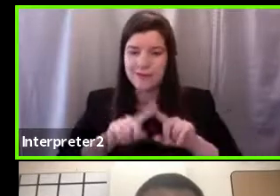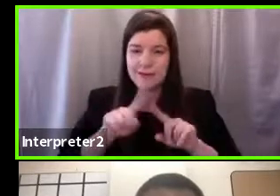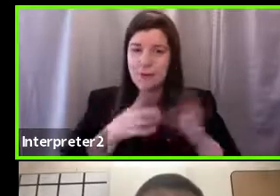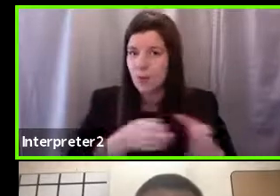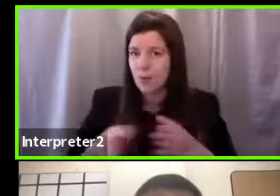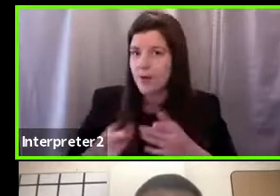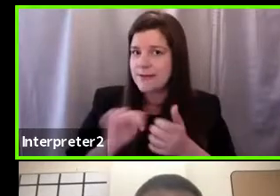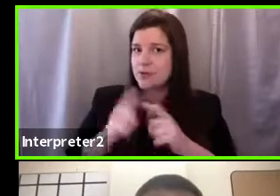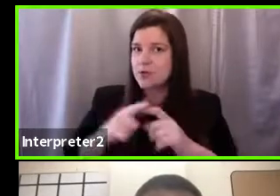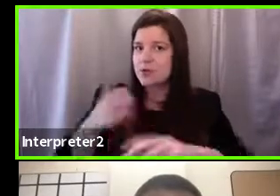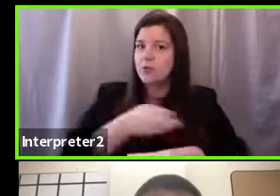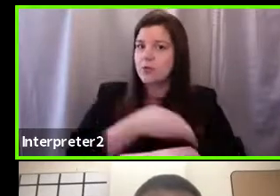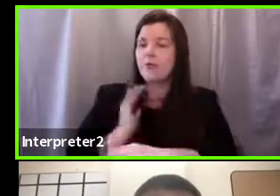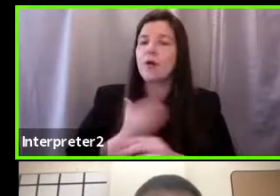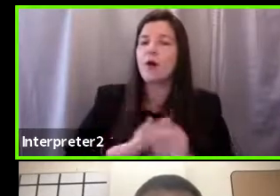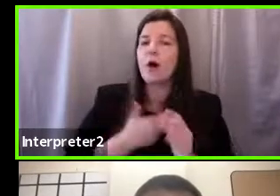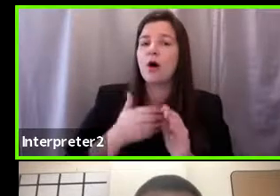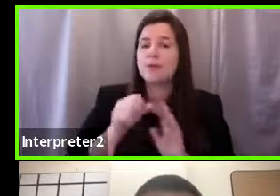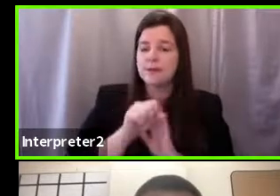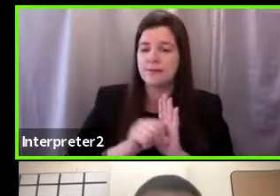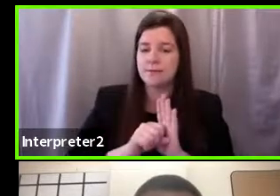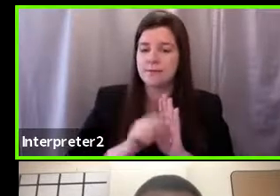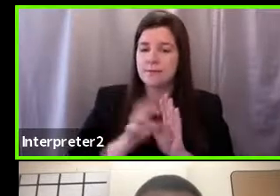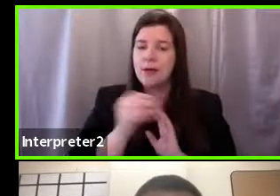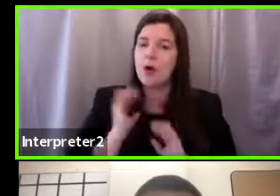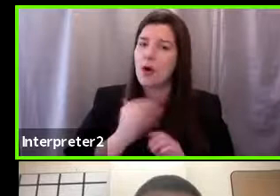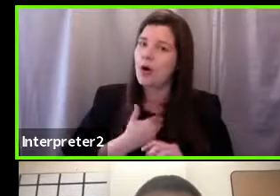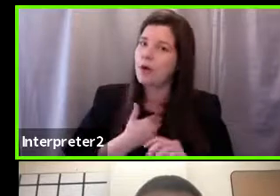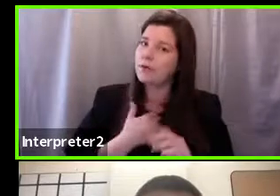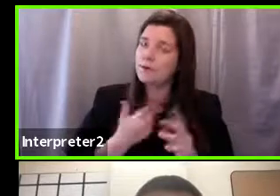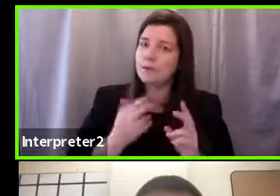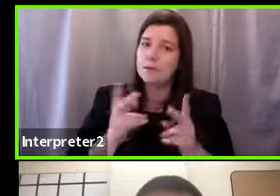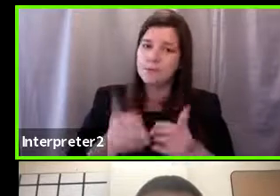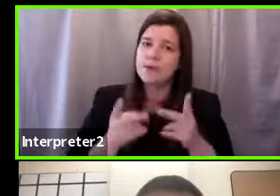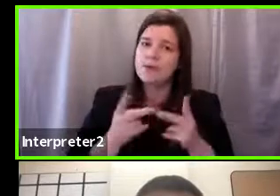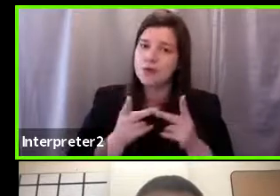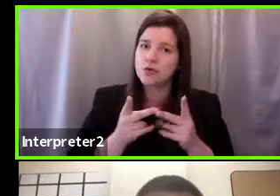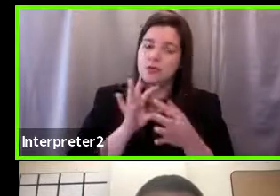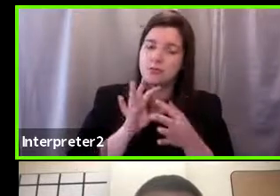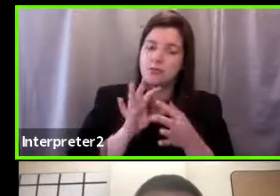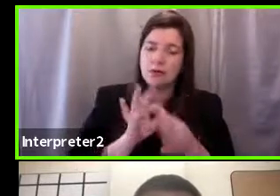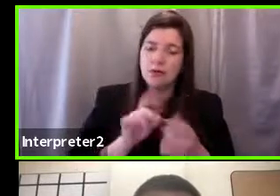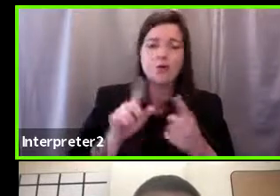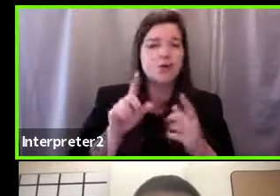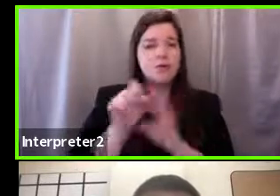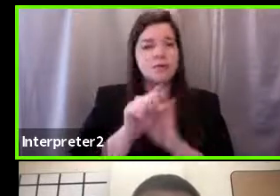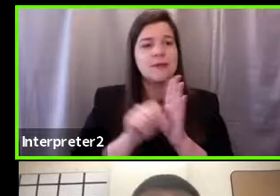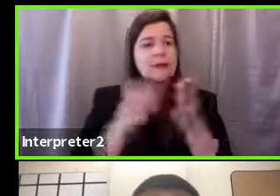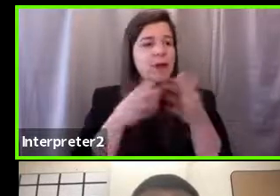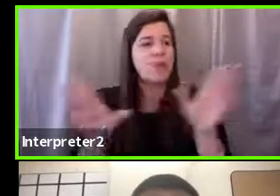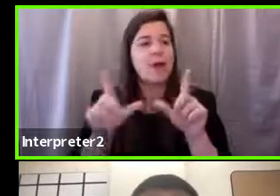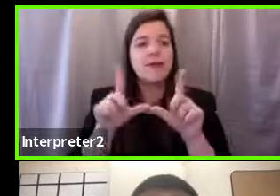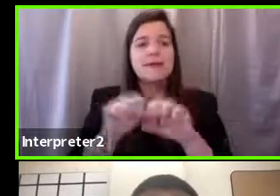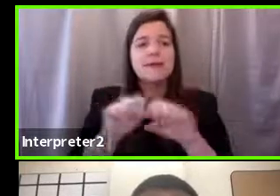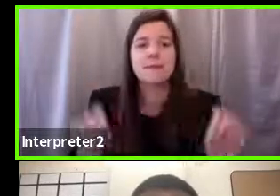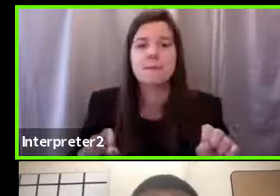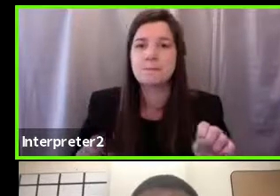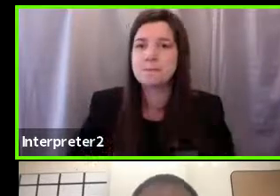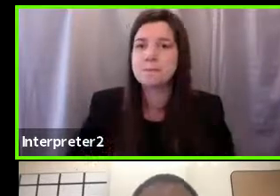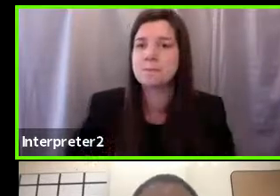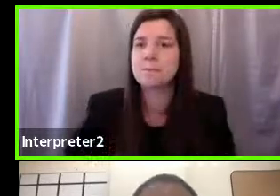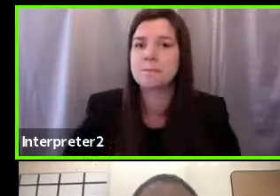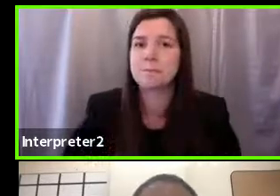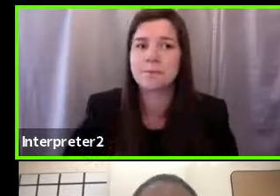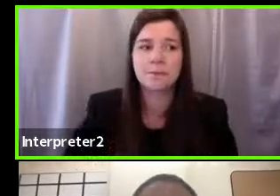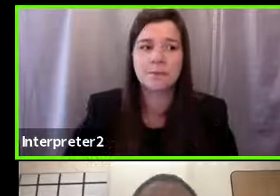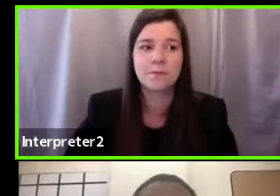enhance our our position relative to the statewide licensing system. All